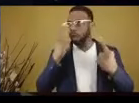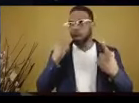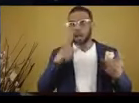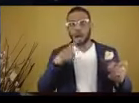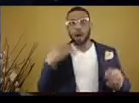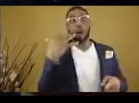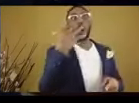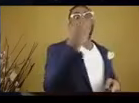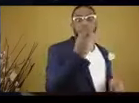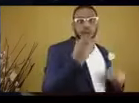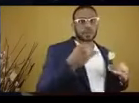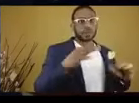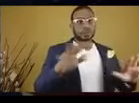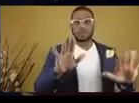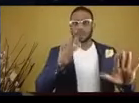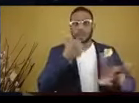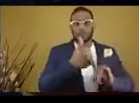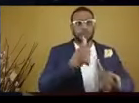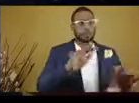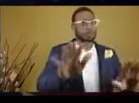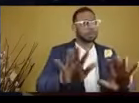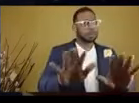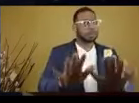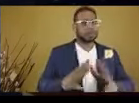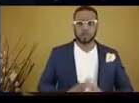to the grocery store by herself.